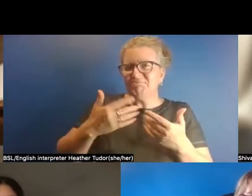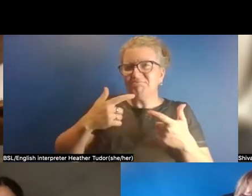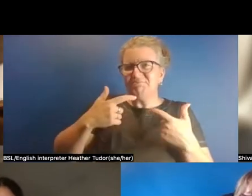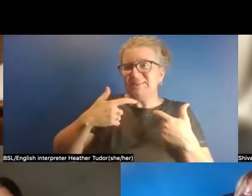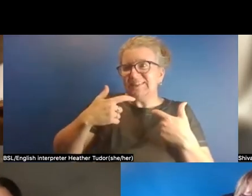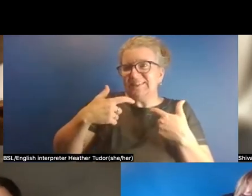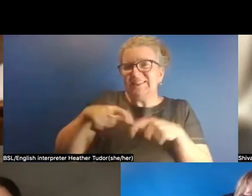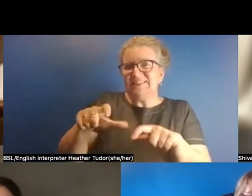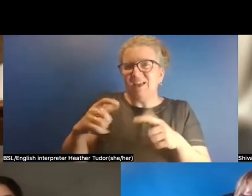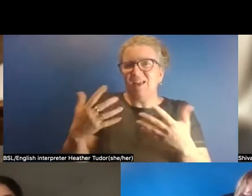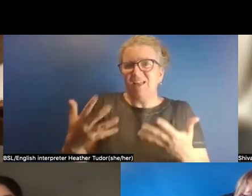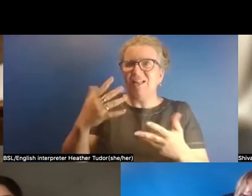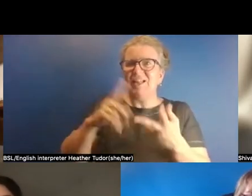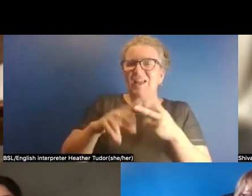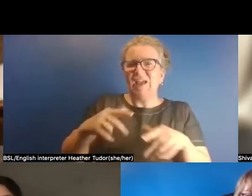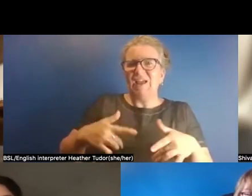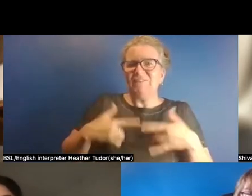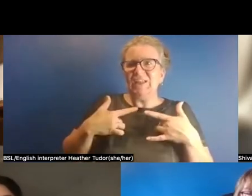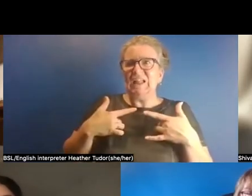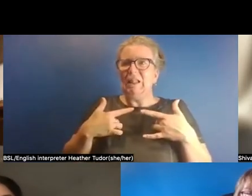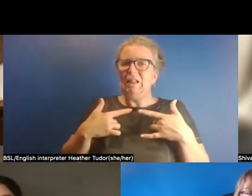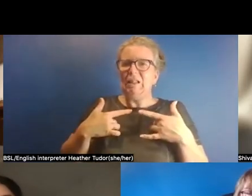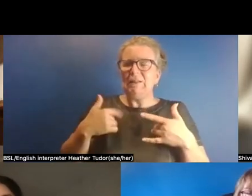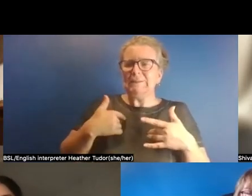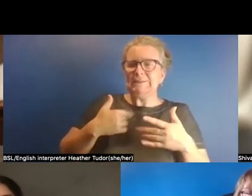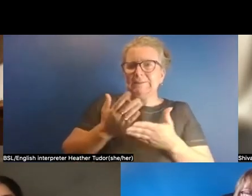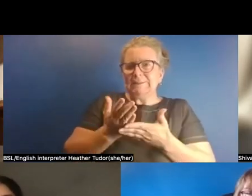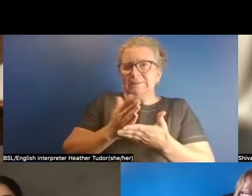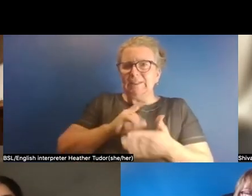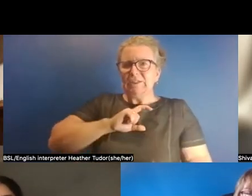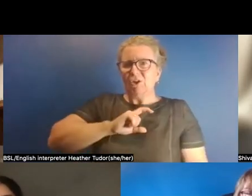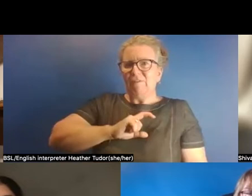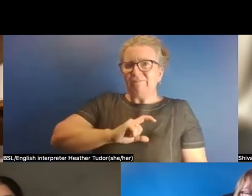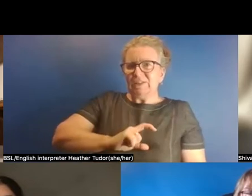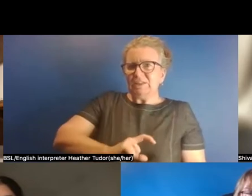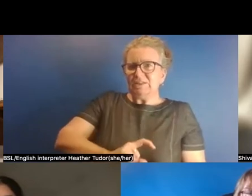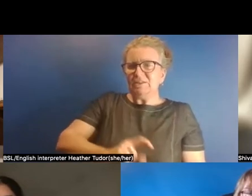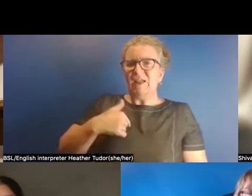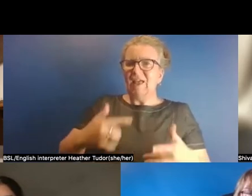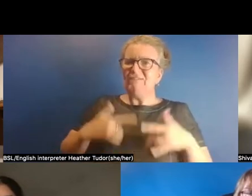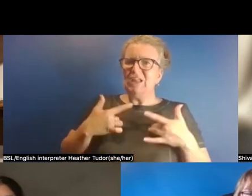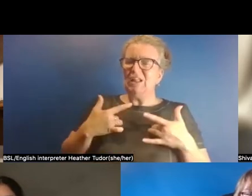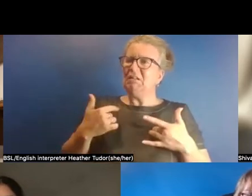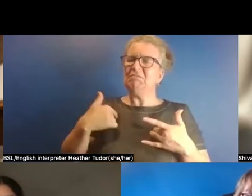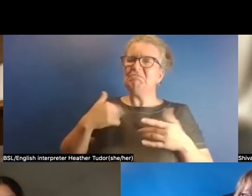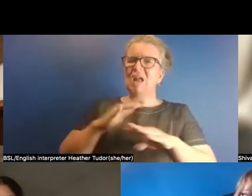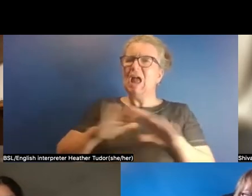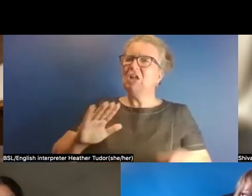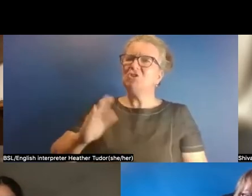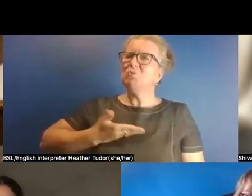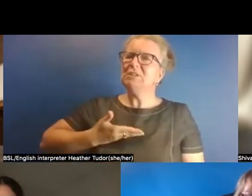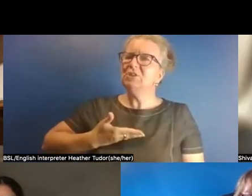thing which comes in your mind, that you don't deserve this because and even now I understand, of course, this